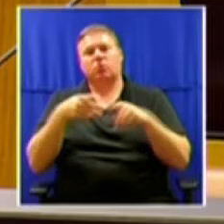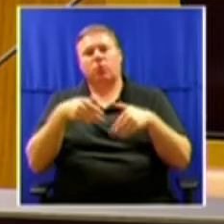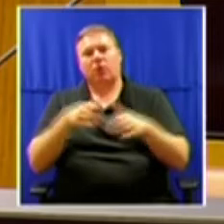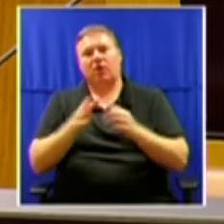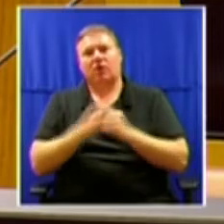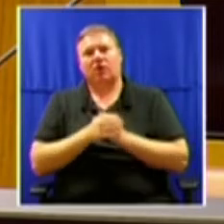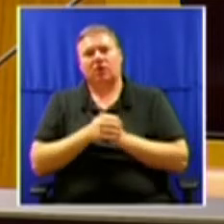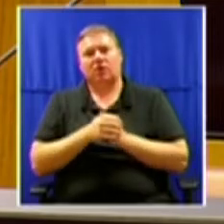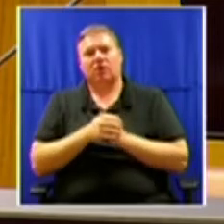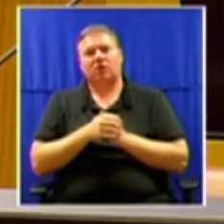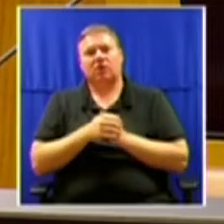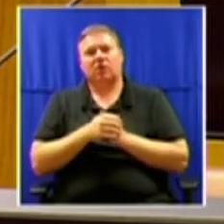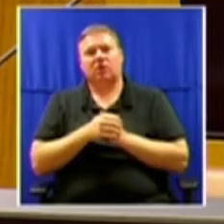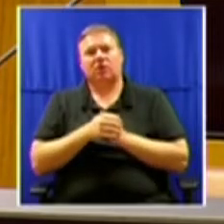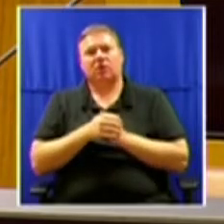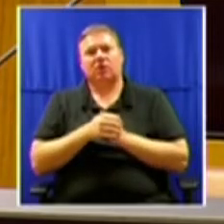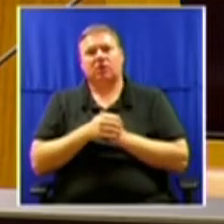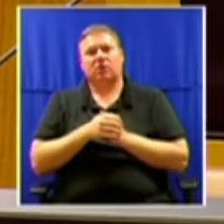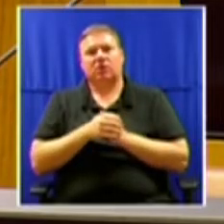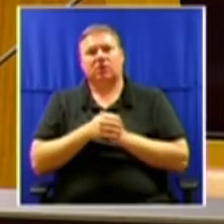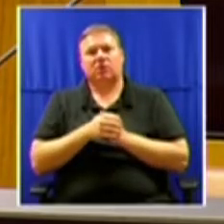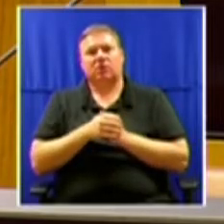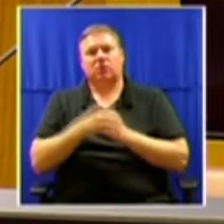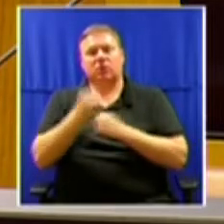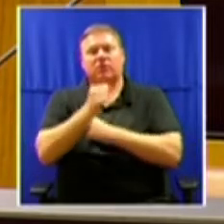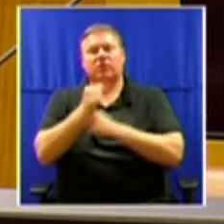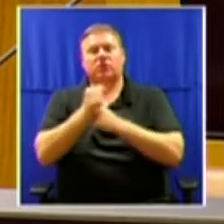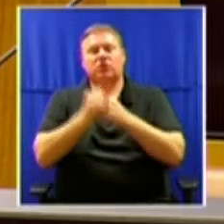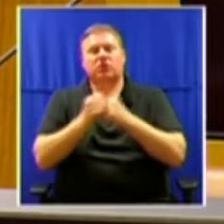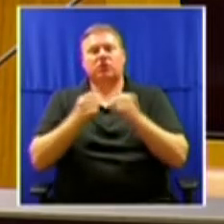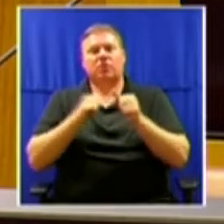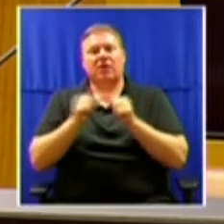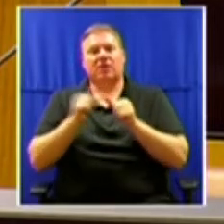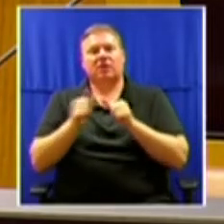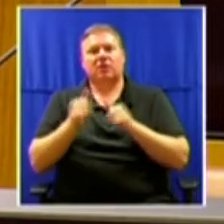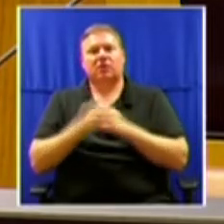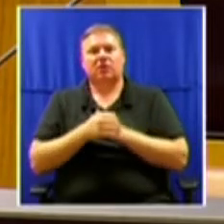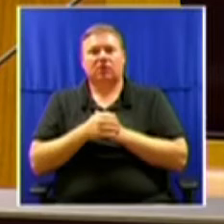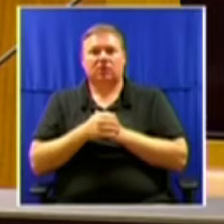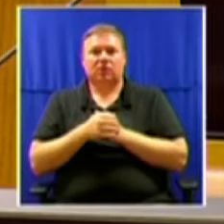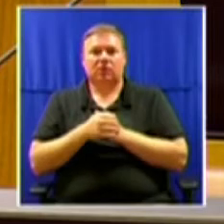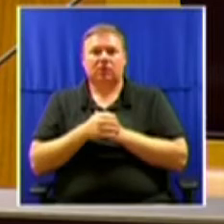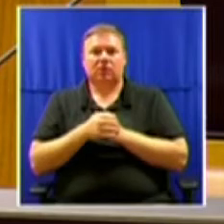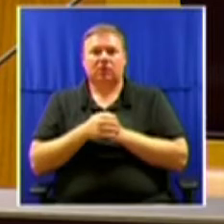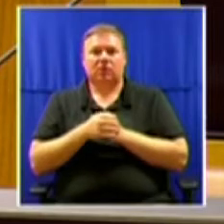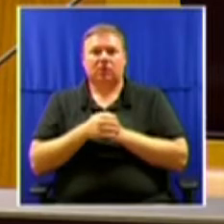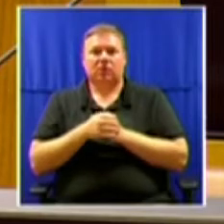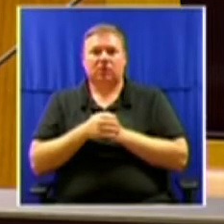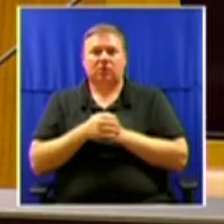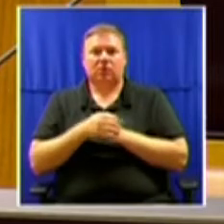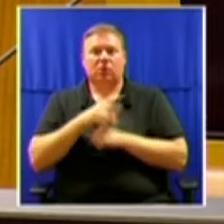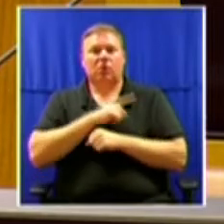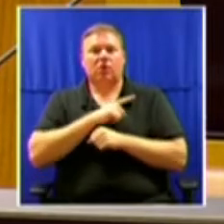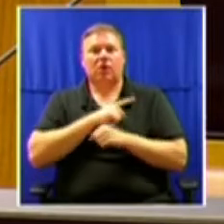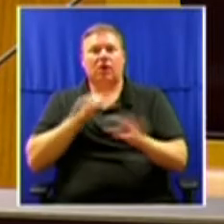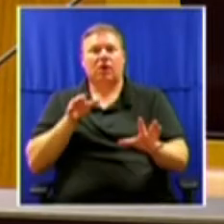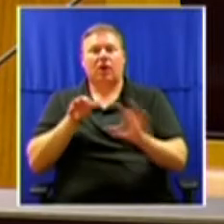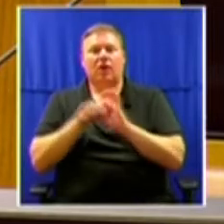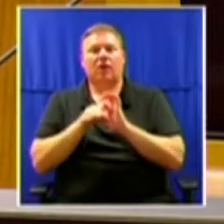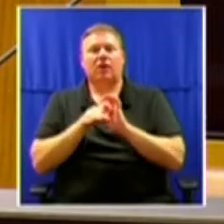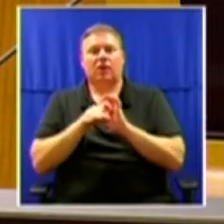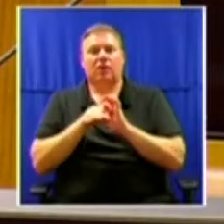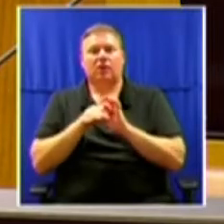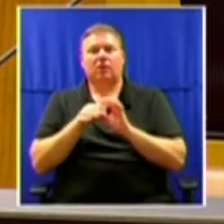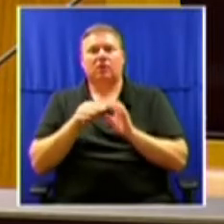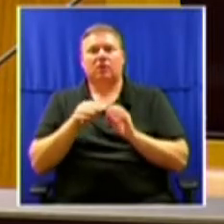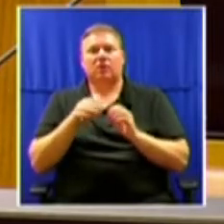could help us to fast track the infrastructure build program, because indeed there are delays and our infrastructure programs are not